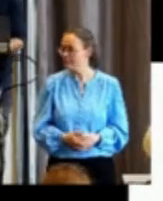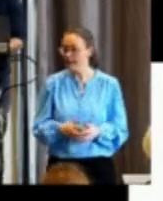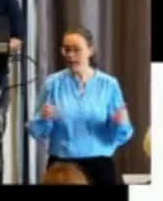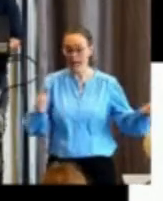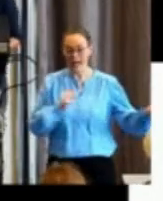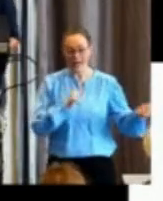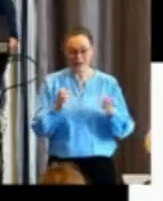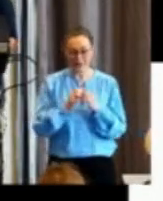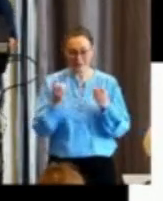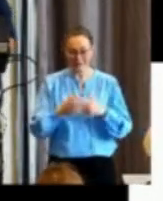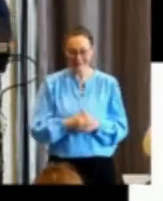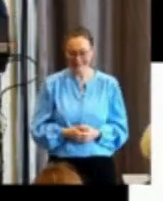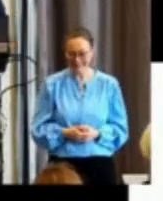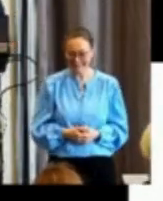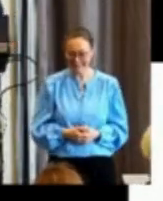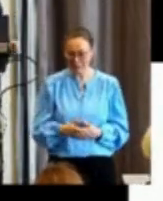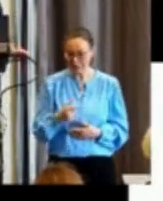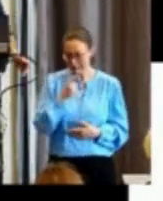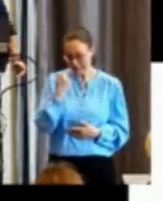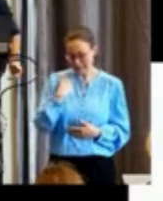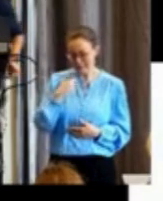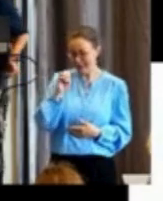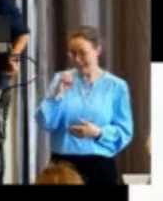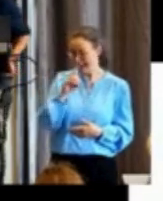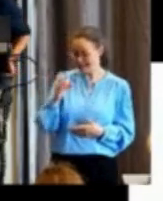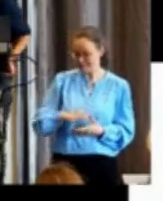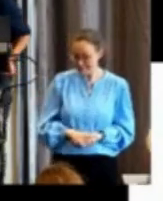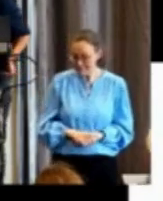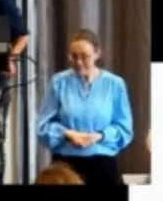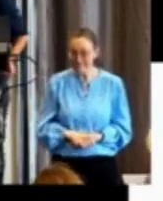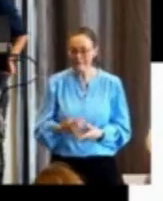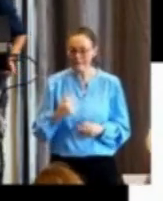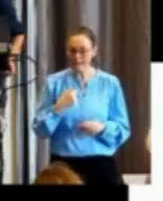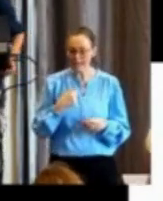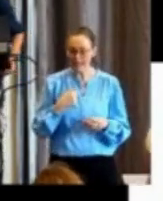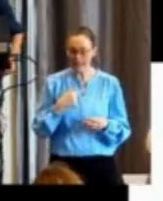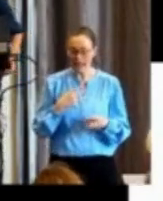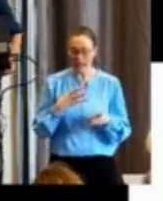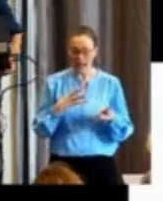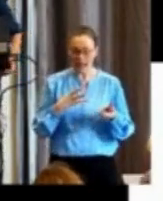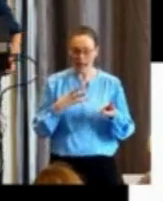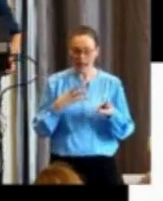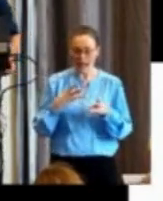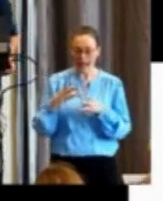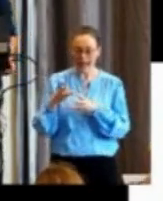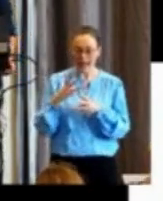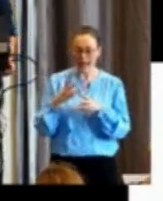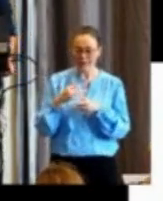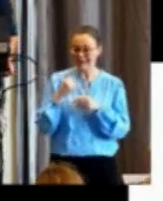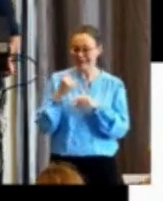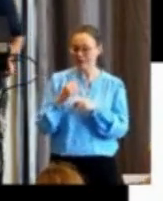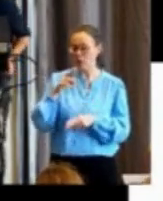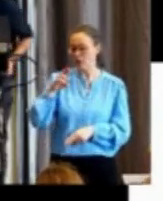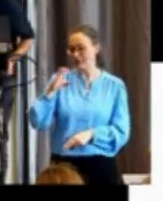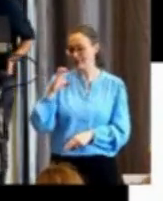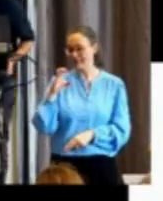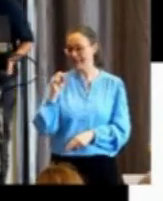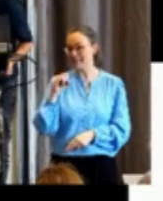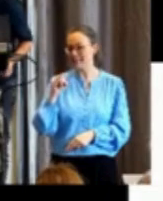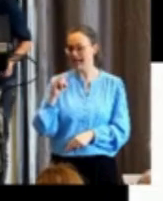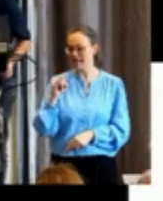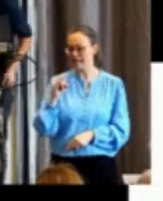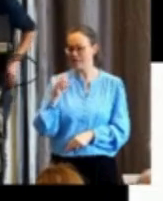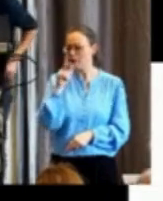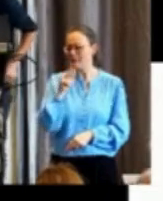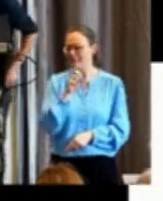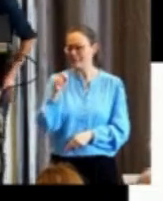Hello everyone. So my name's Ed, and I work in FutureNeuro over in our CSI at Stevens Green. So